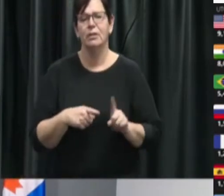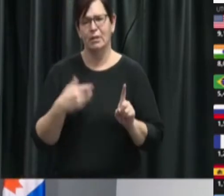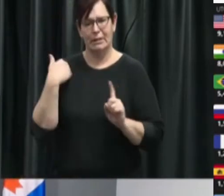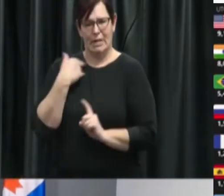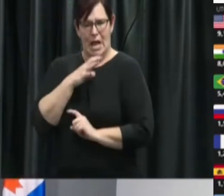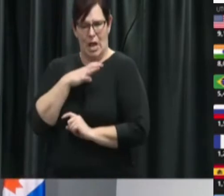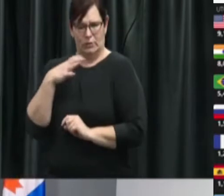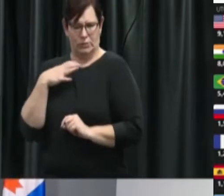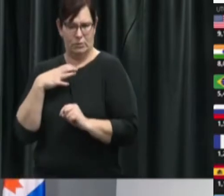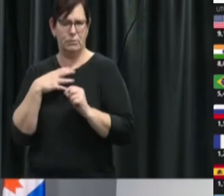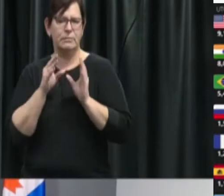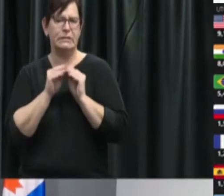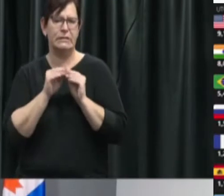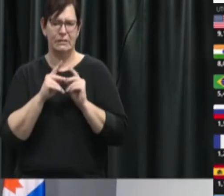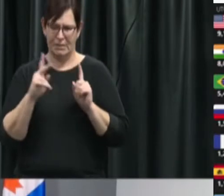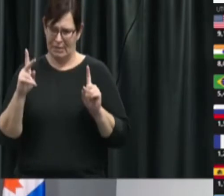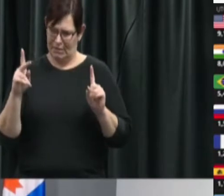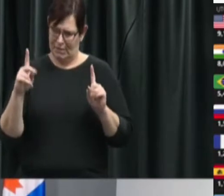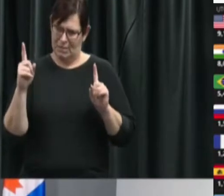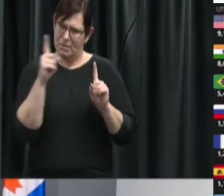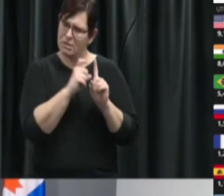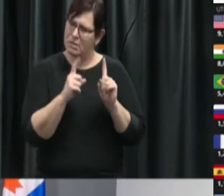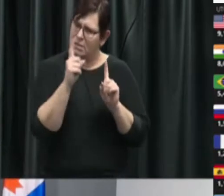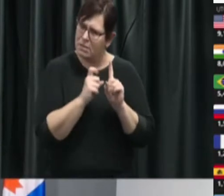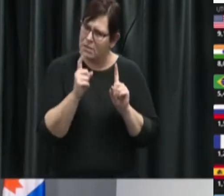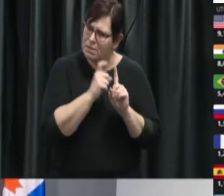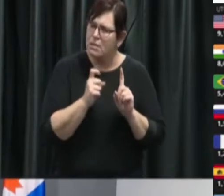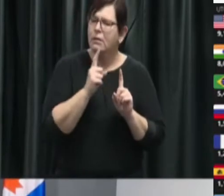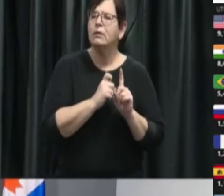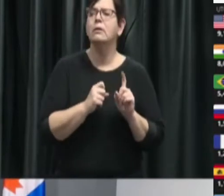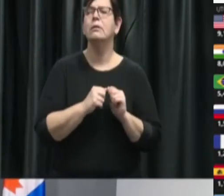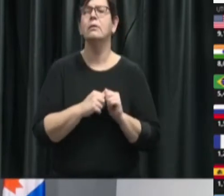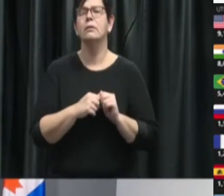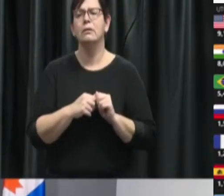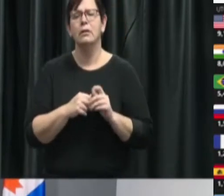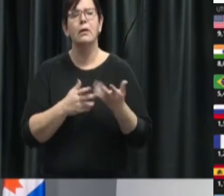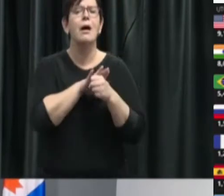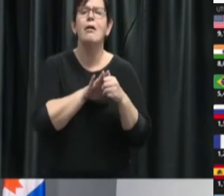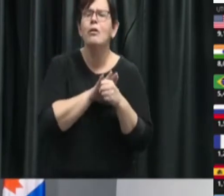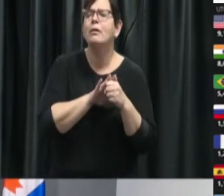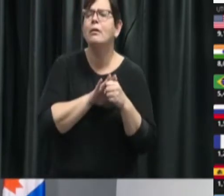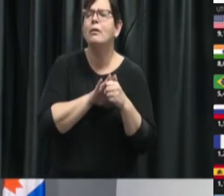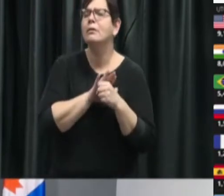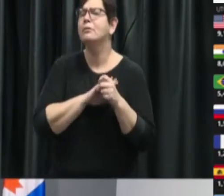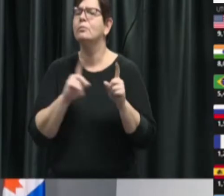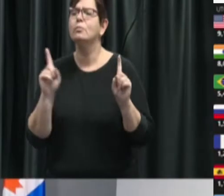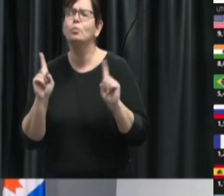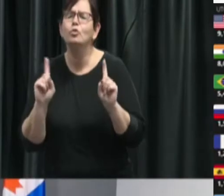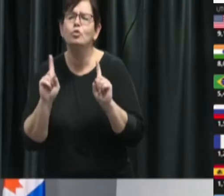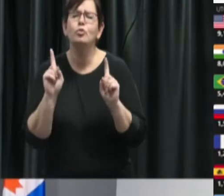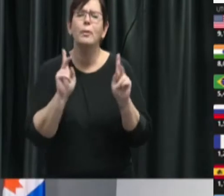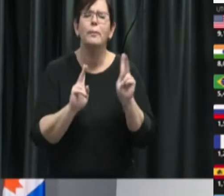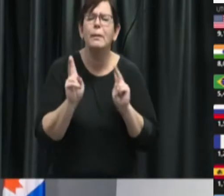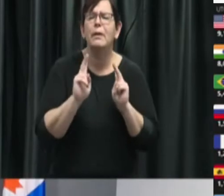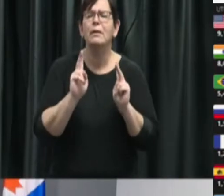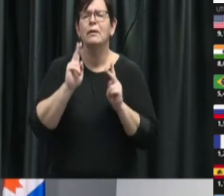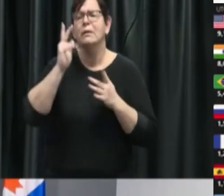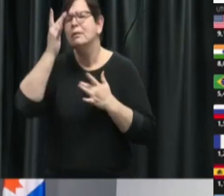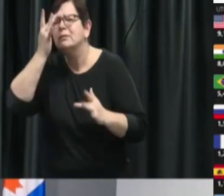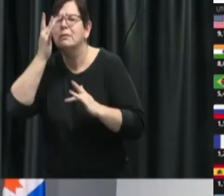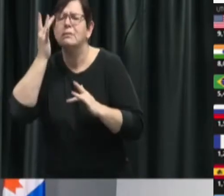about areas where you can identify where transmission is occurring, because you've of course said repeatedly